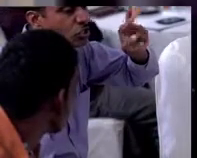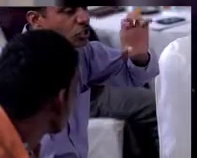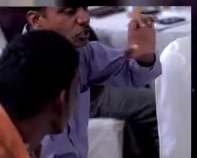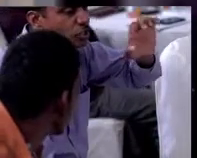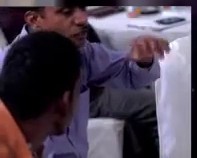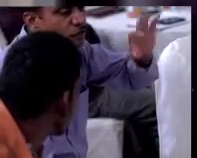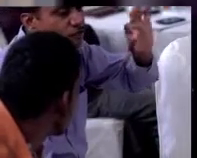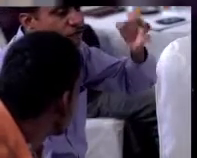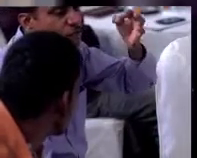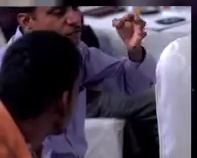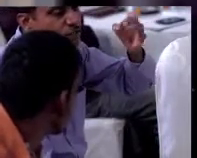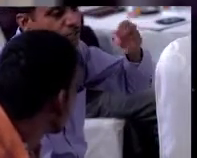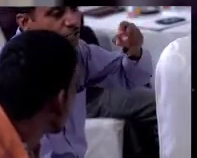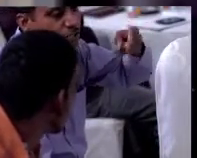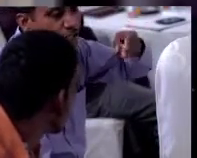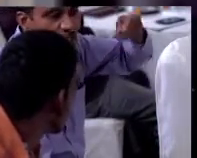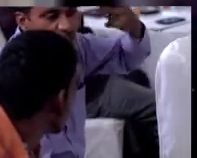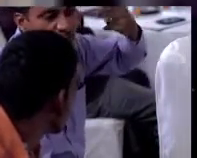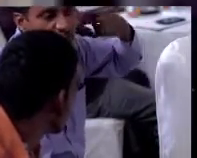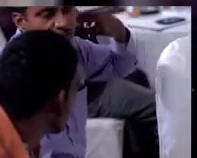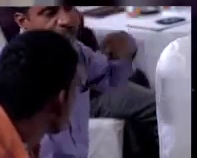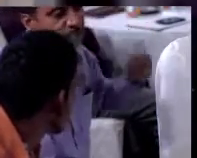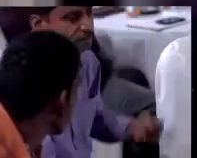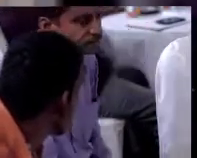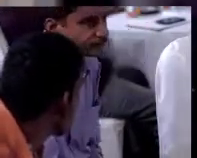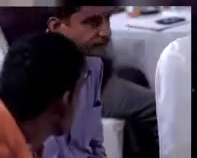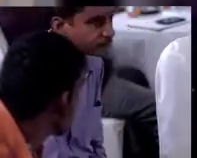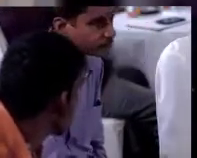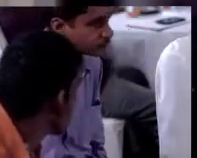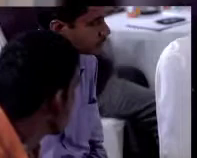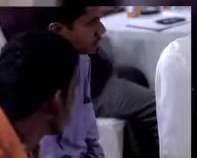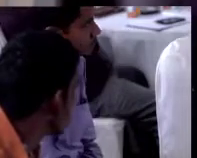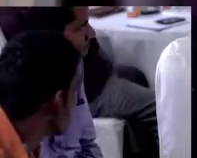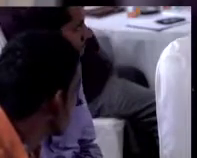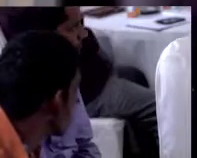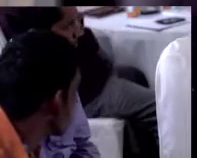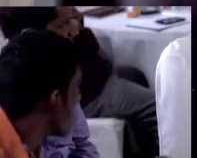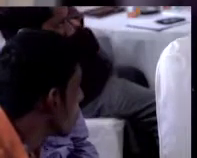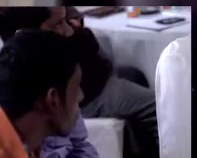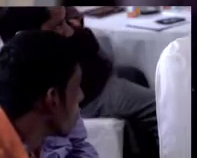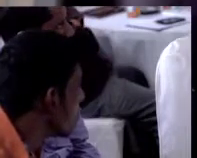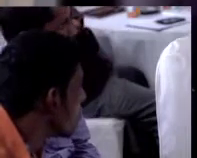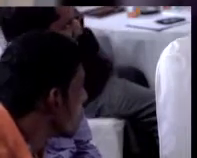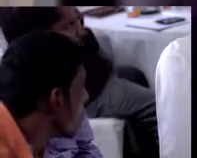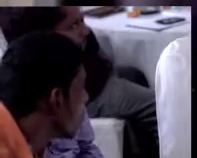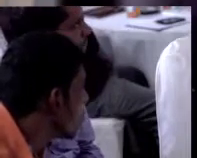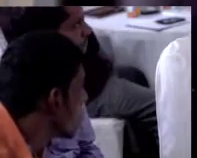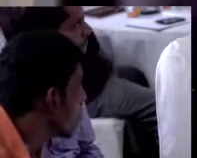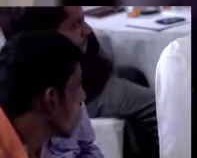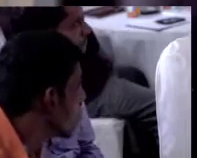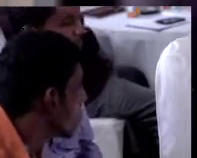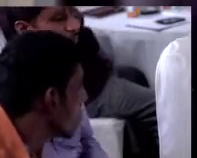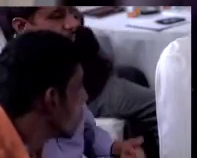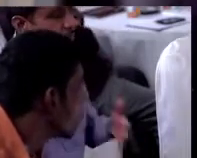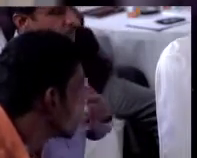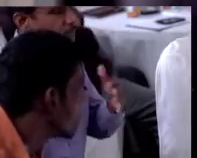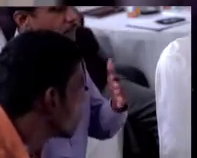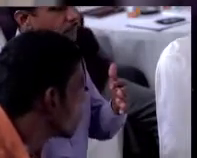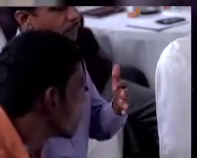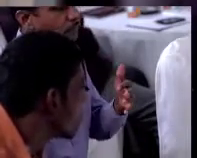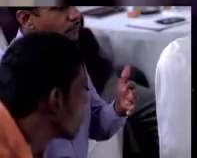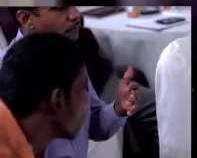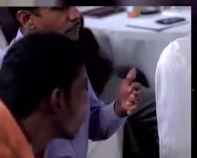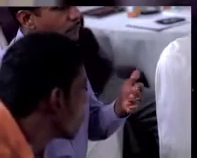literature, French, history, learning to be more articulate like a nobleman of the 18th century.